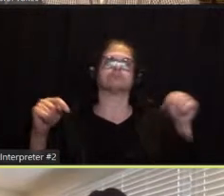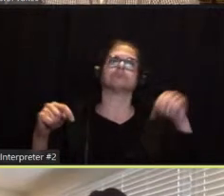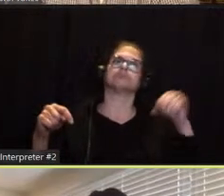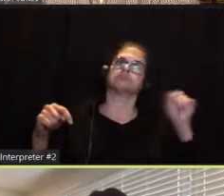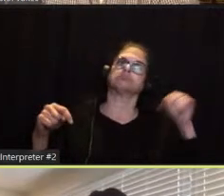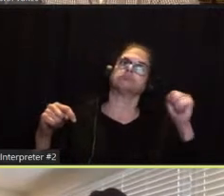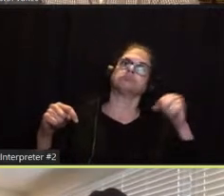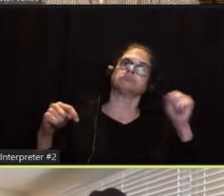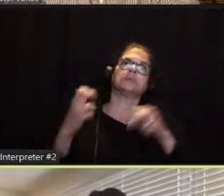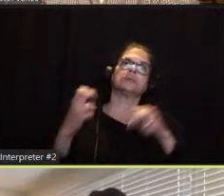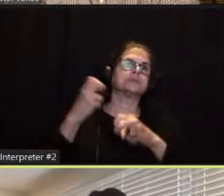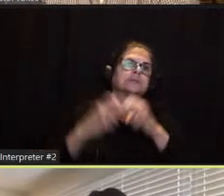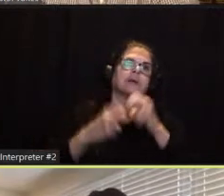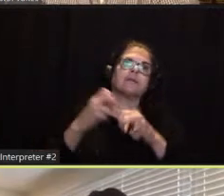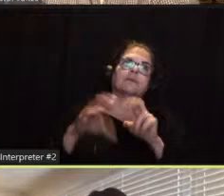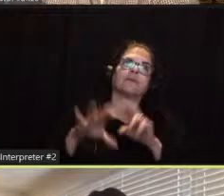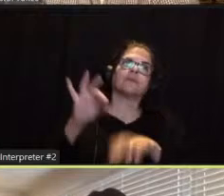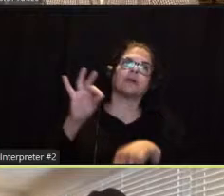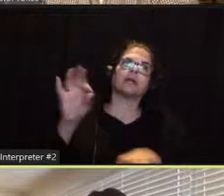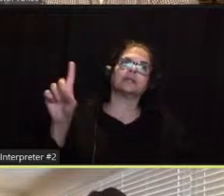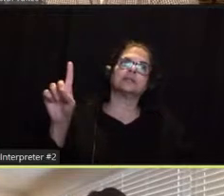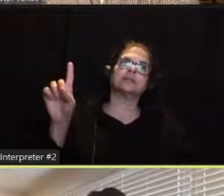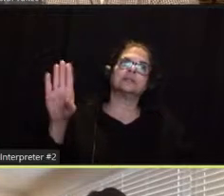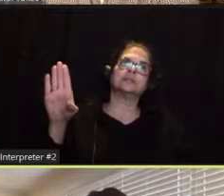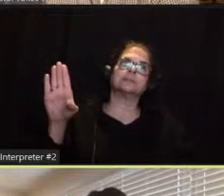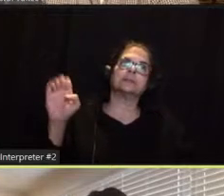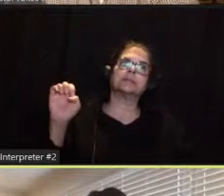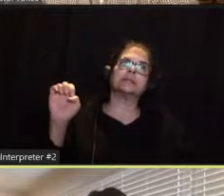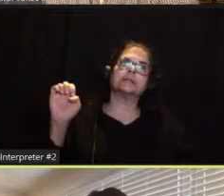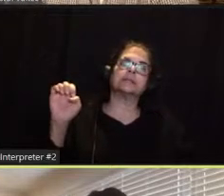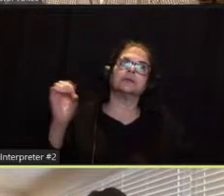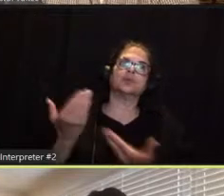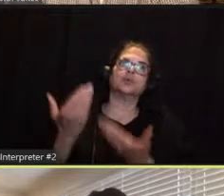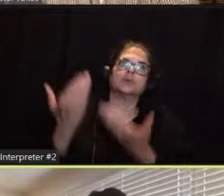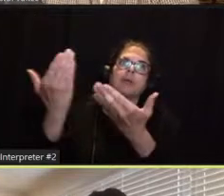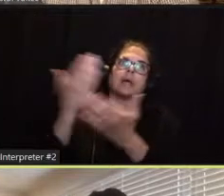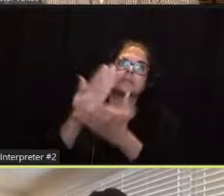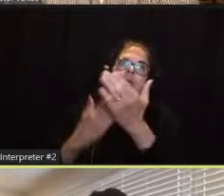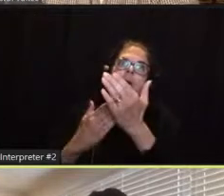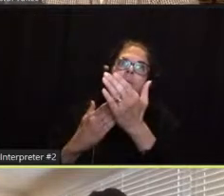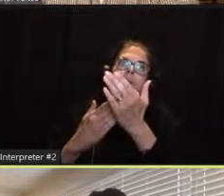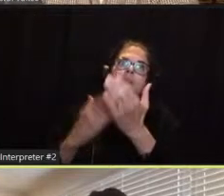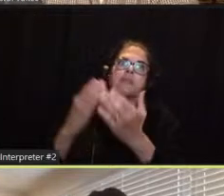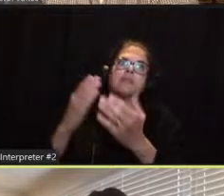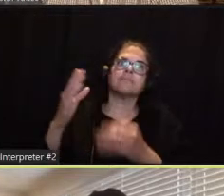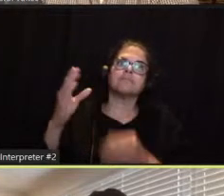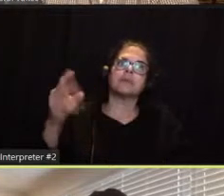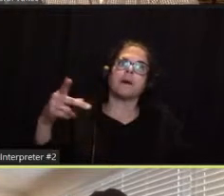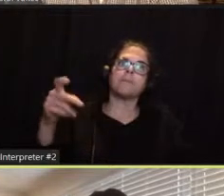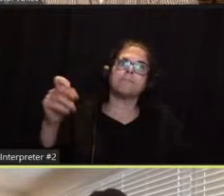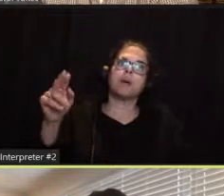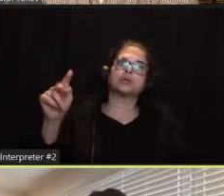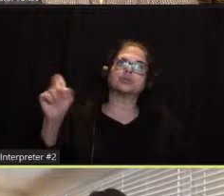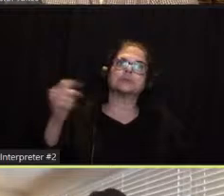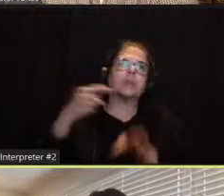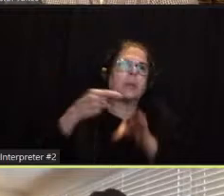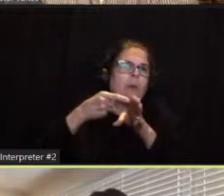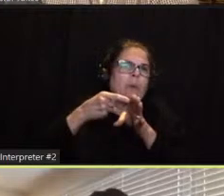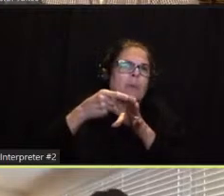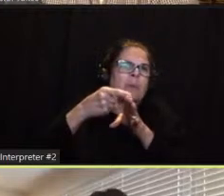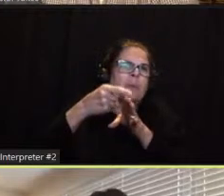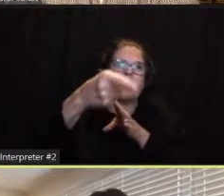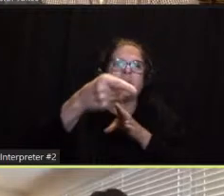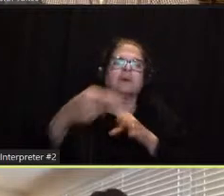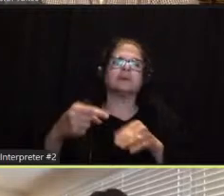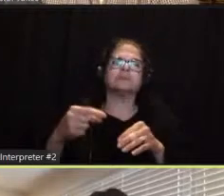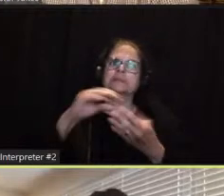tough to find DBEs that supply some of these parts because they are specialized and they are expensive. But we do have a